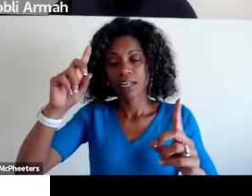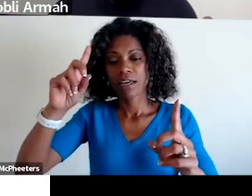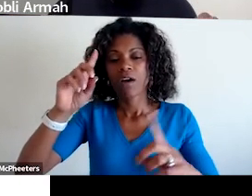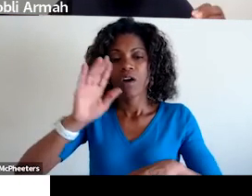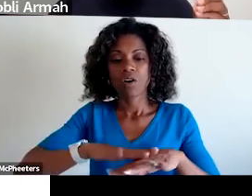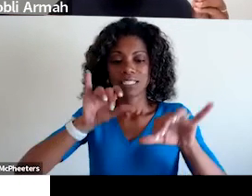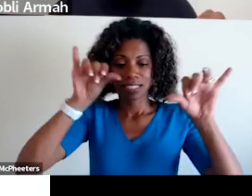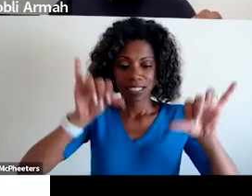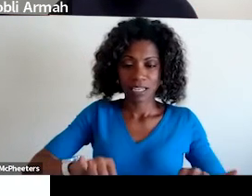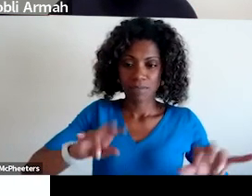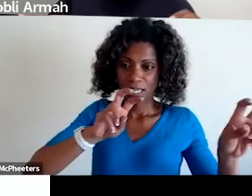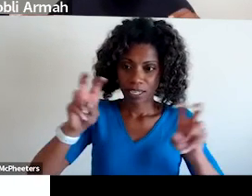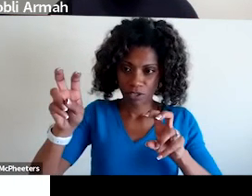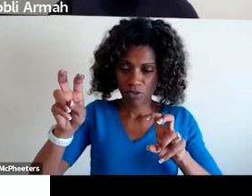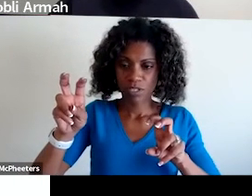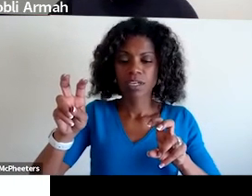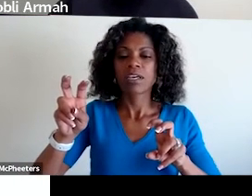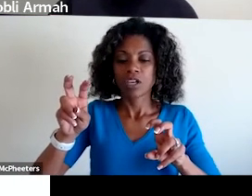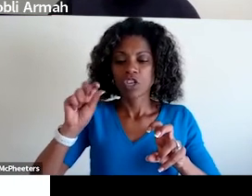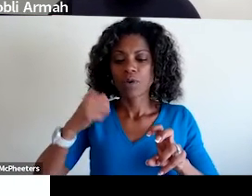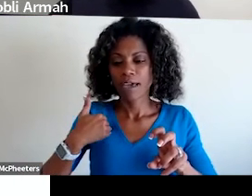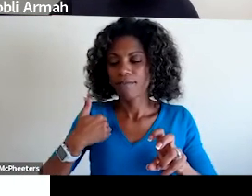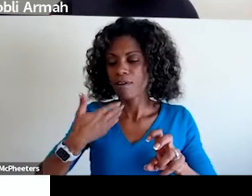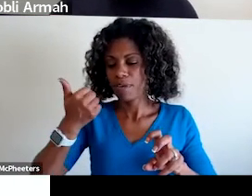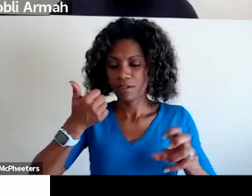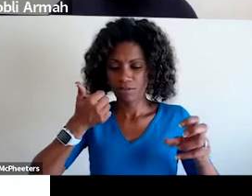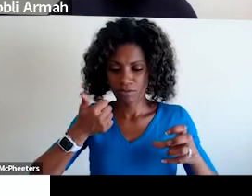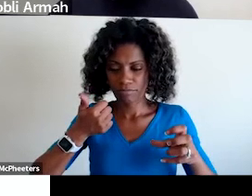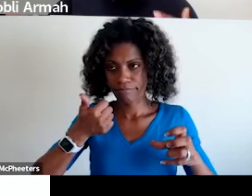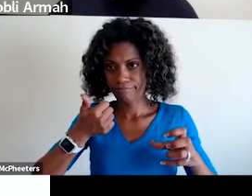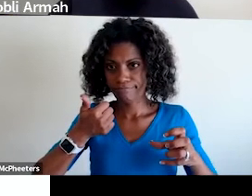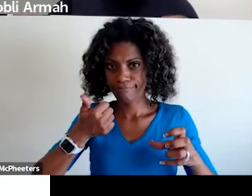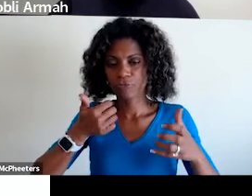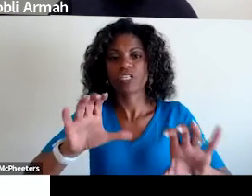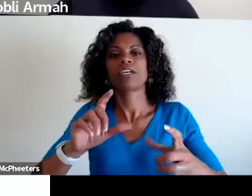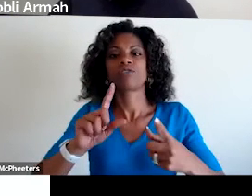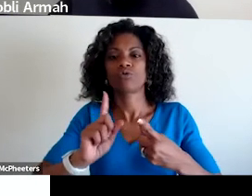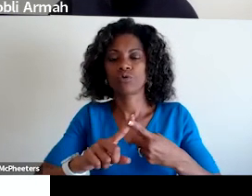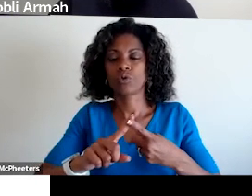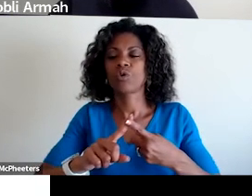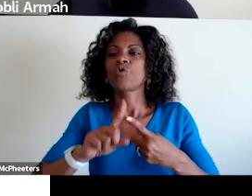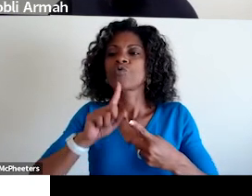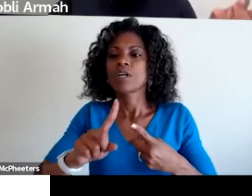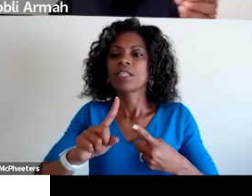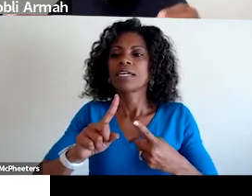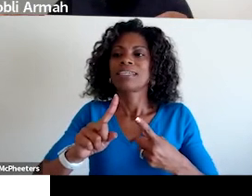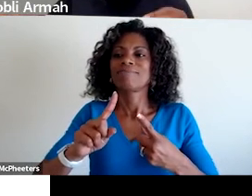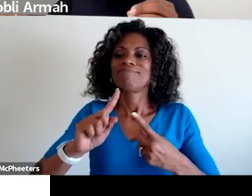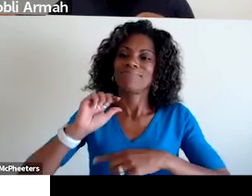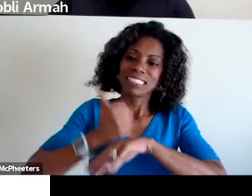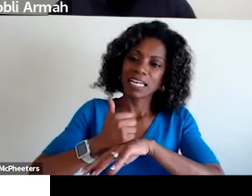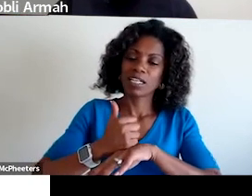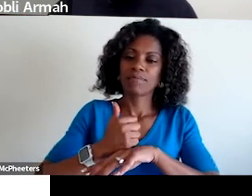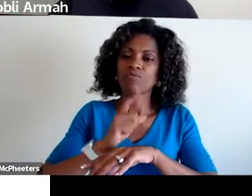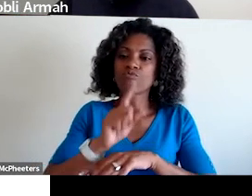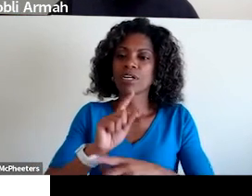have a better chance of making this work sustainable. So you just have to ensure that you're talking about the system issues and then connecting it